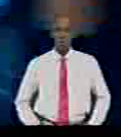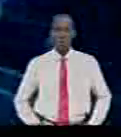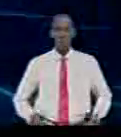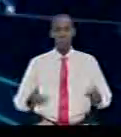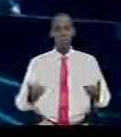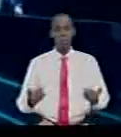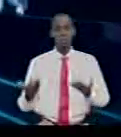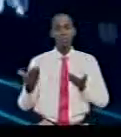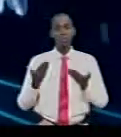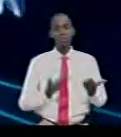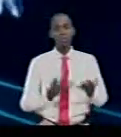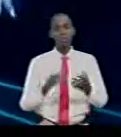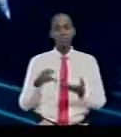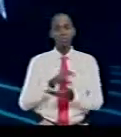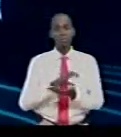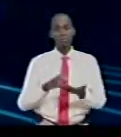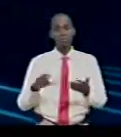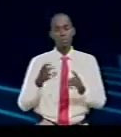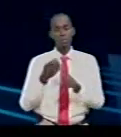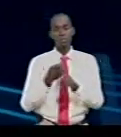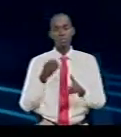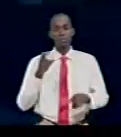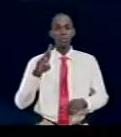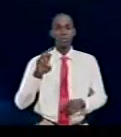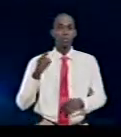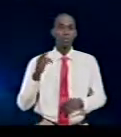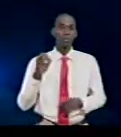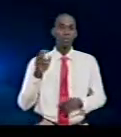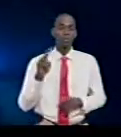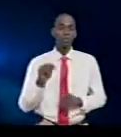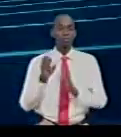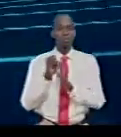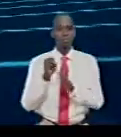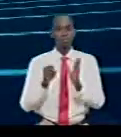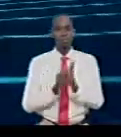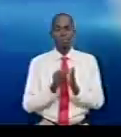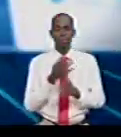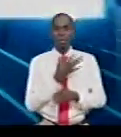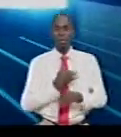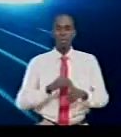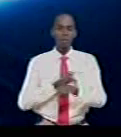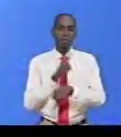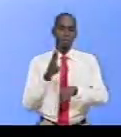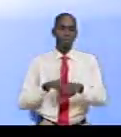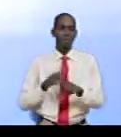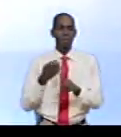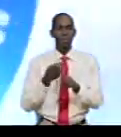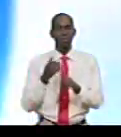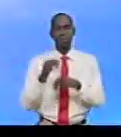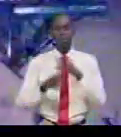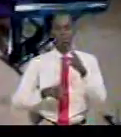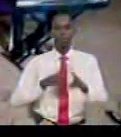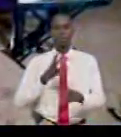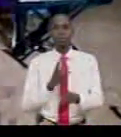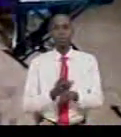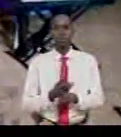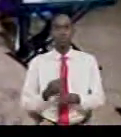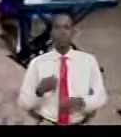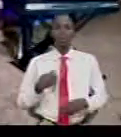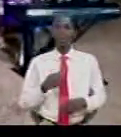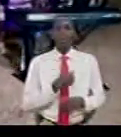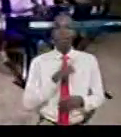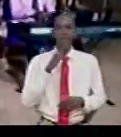Now bring you choir ministrations from regions, states, and nations across the world. We are